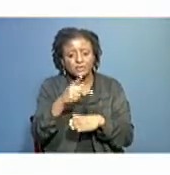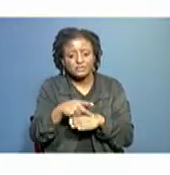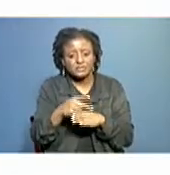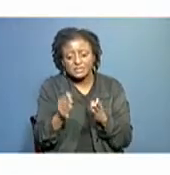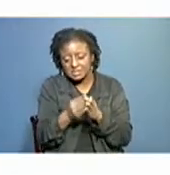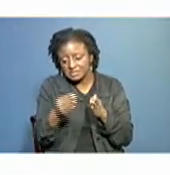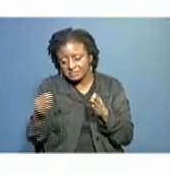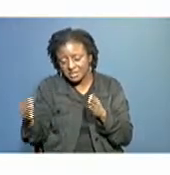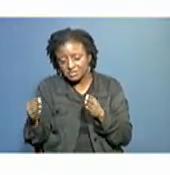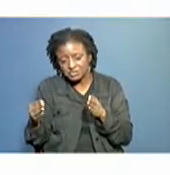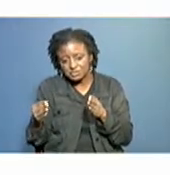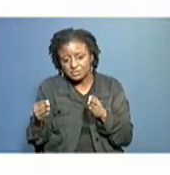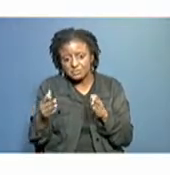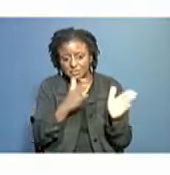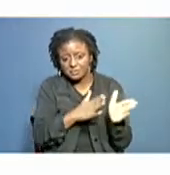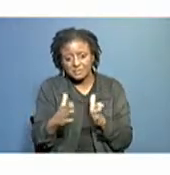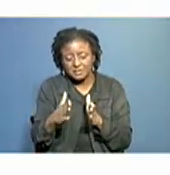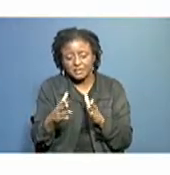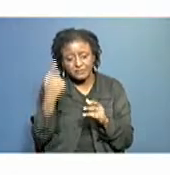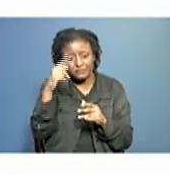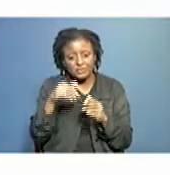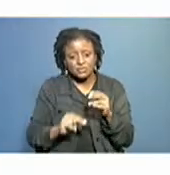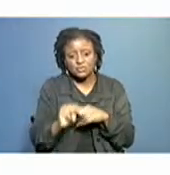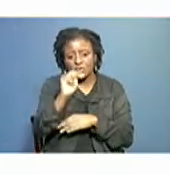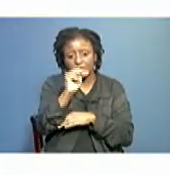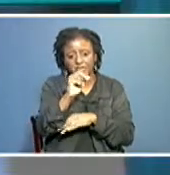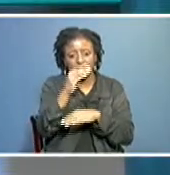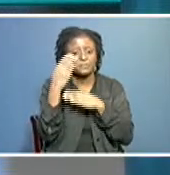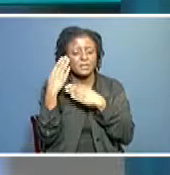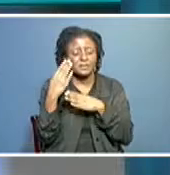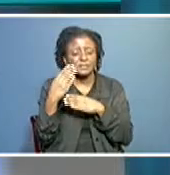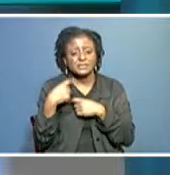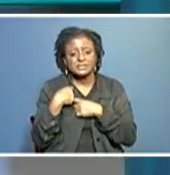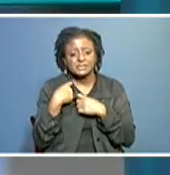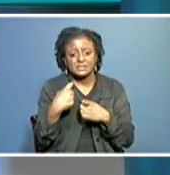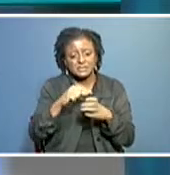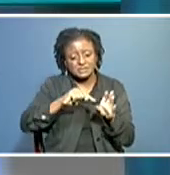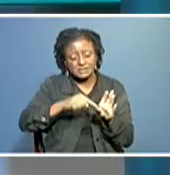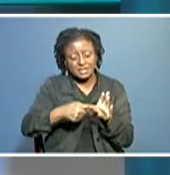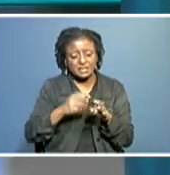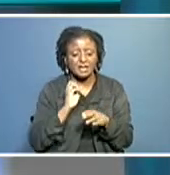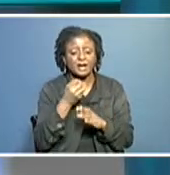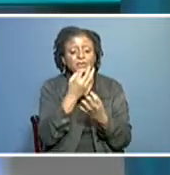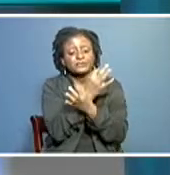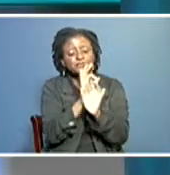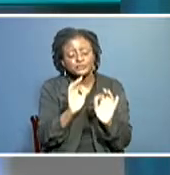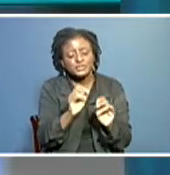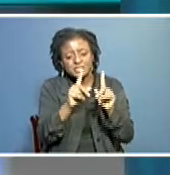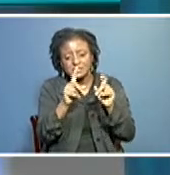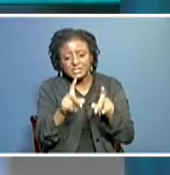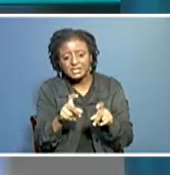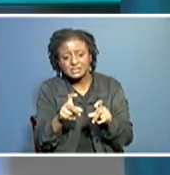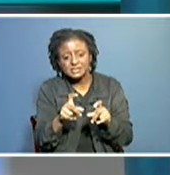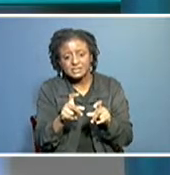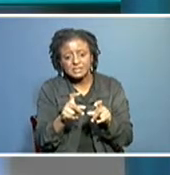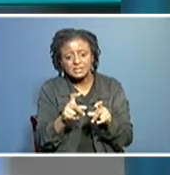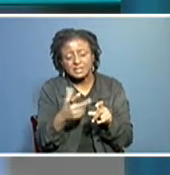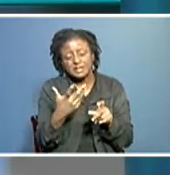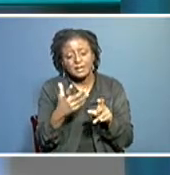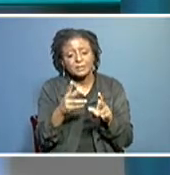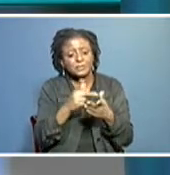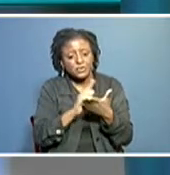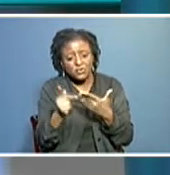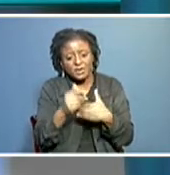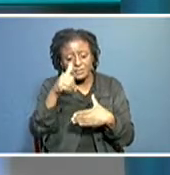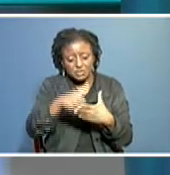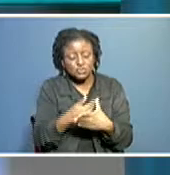for the northern Bahamas. Now, since starting our free testing pilot program in New Providence